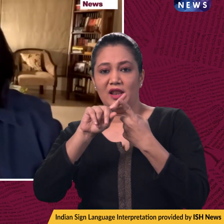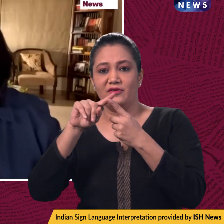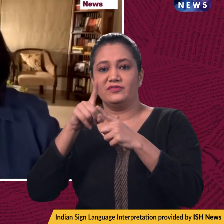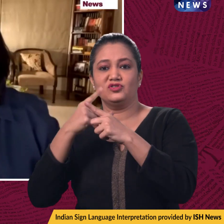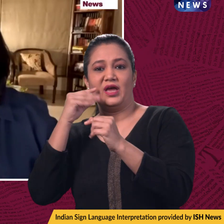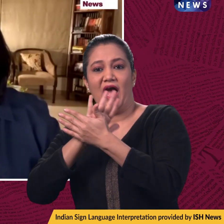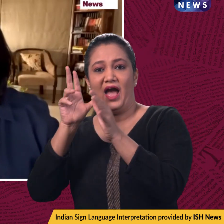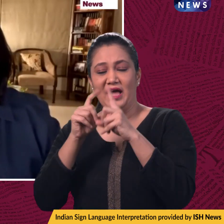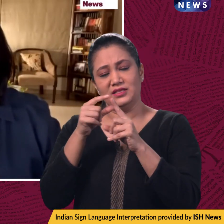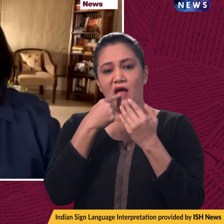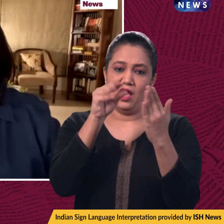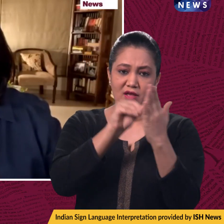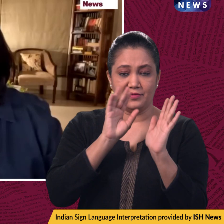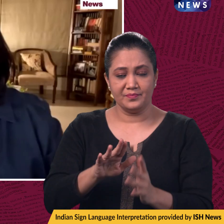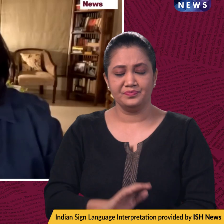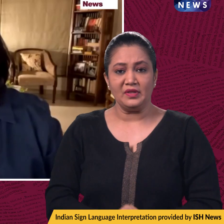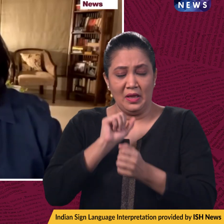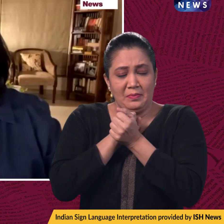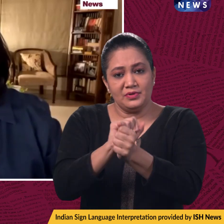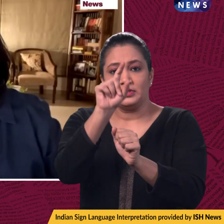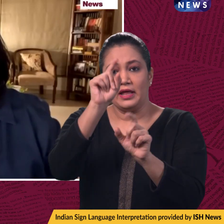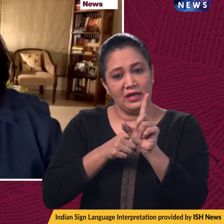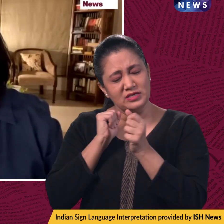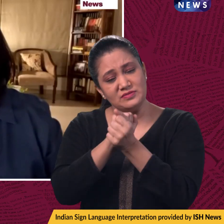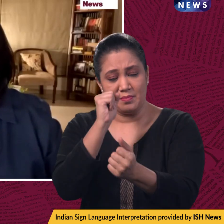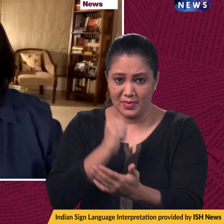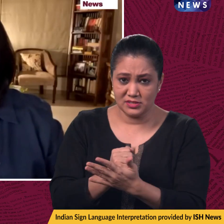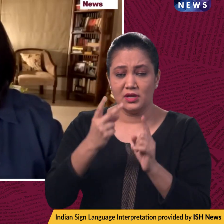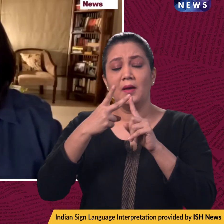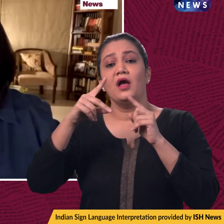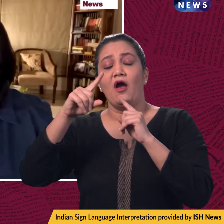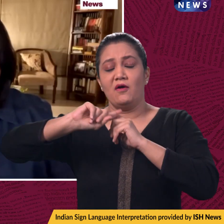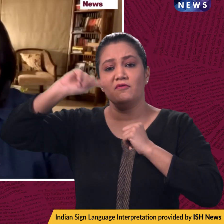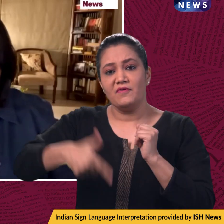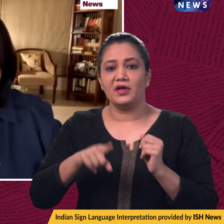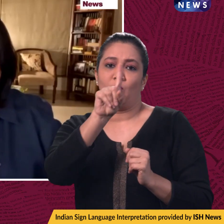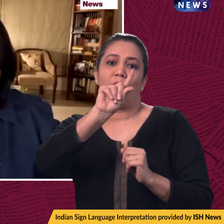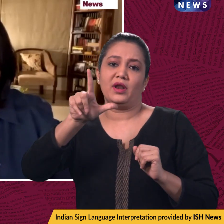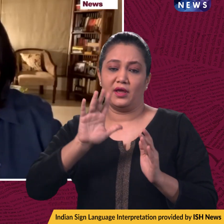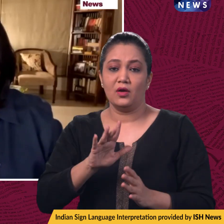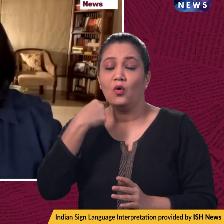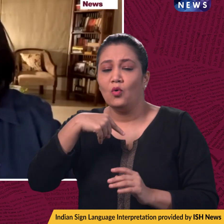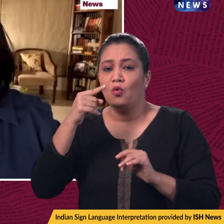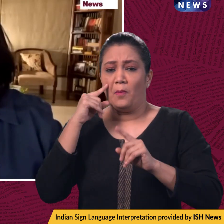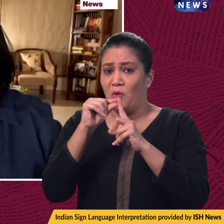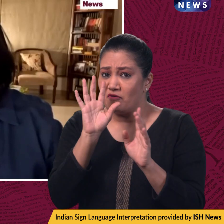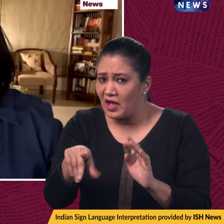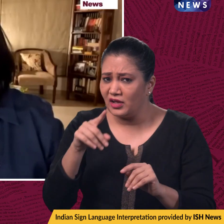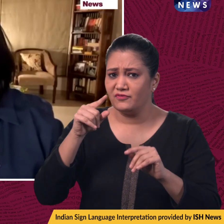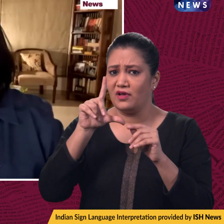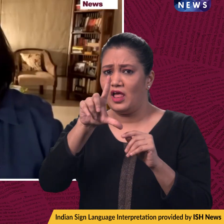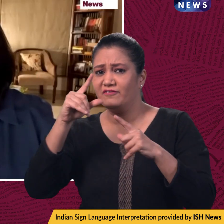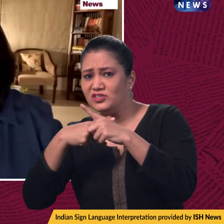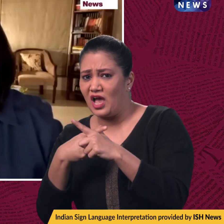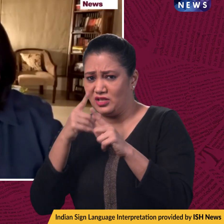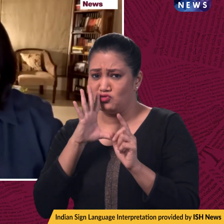jihad in the manifesto. It says a minimum imprisonment of 10 years and a fine of 1 lakh will be imposed on those found guilty